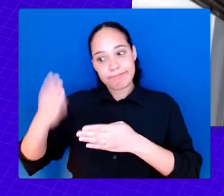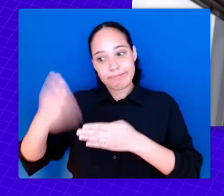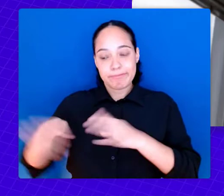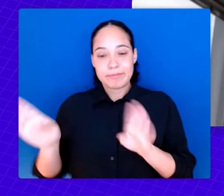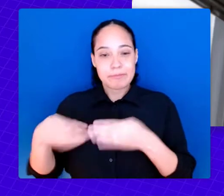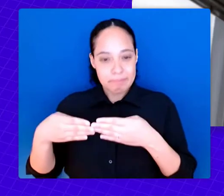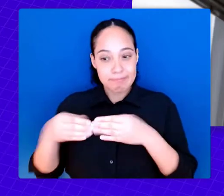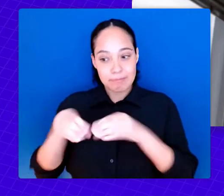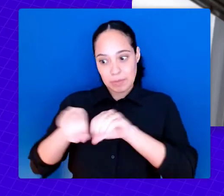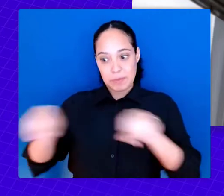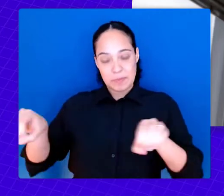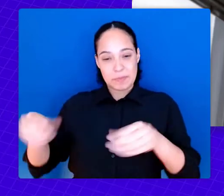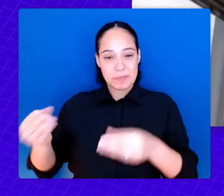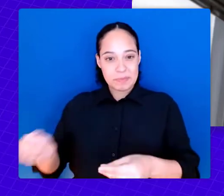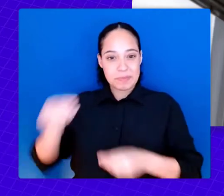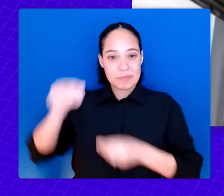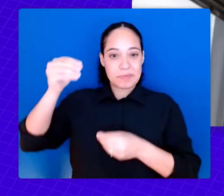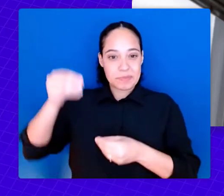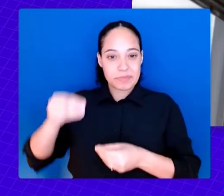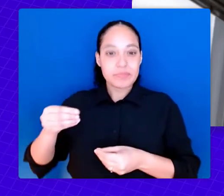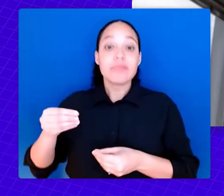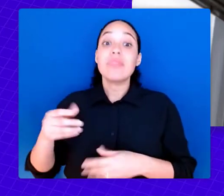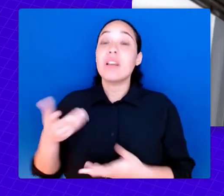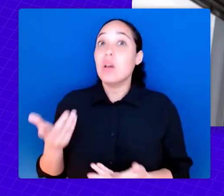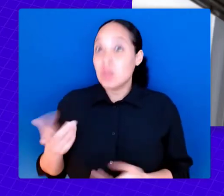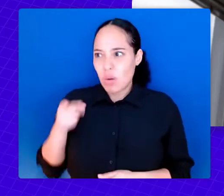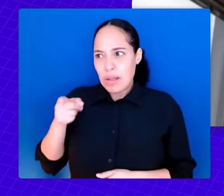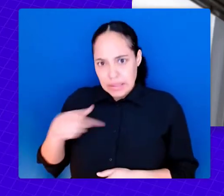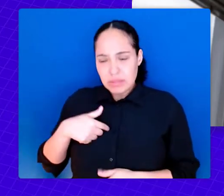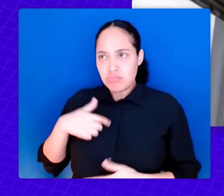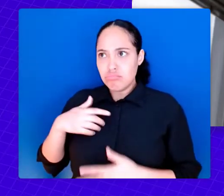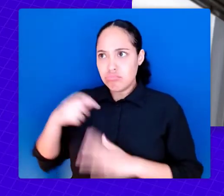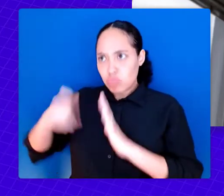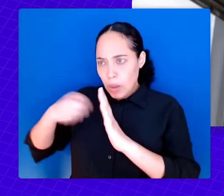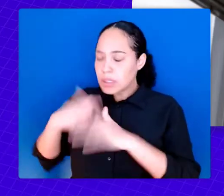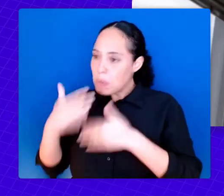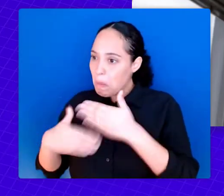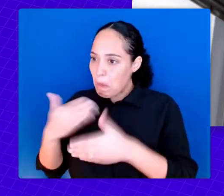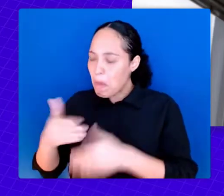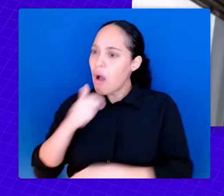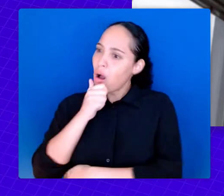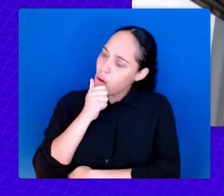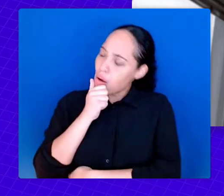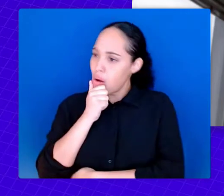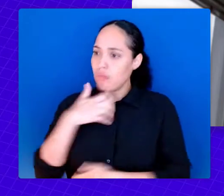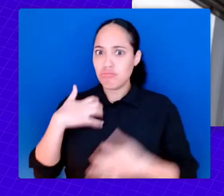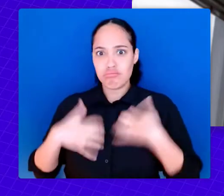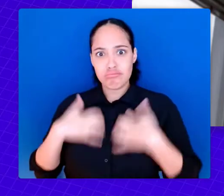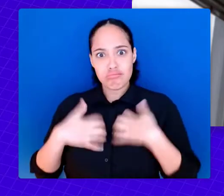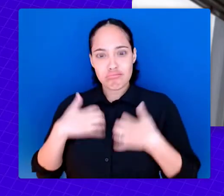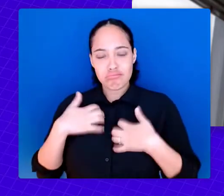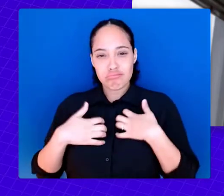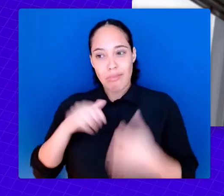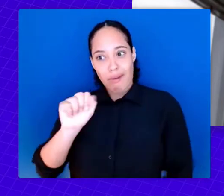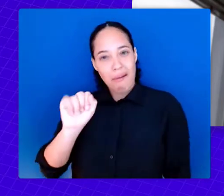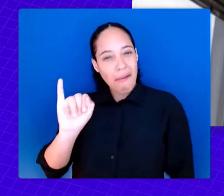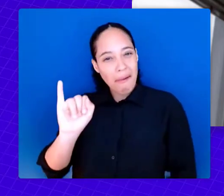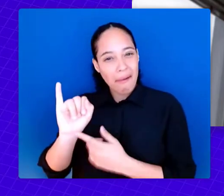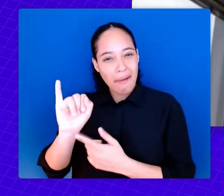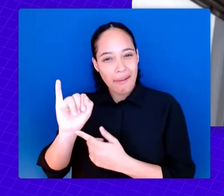and also some part of growth markets. And yeah, so I solution deals for AI. I try to